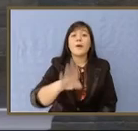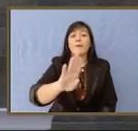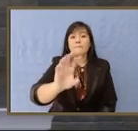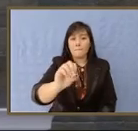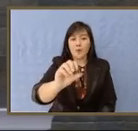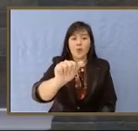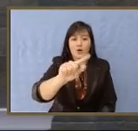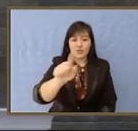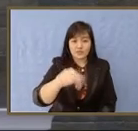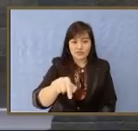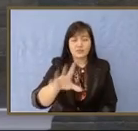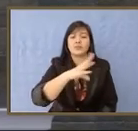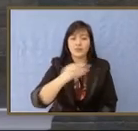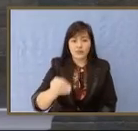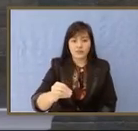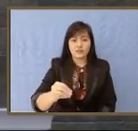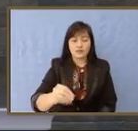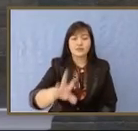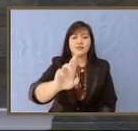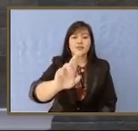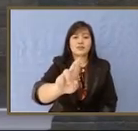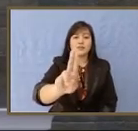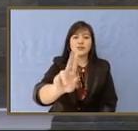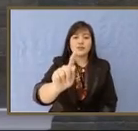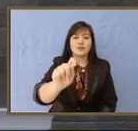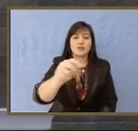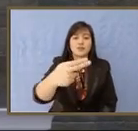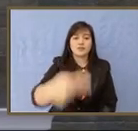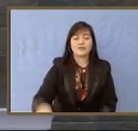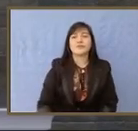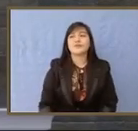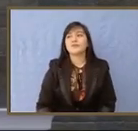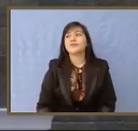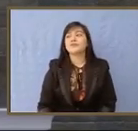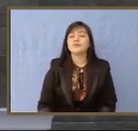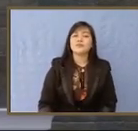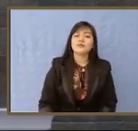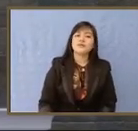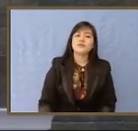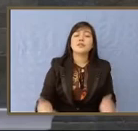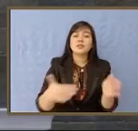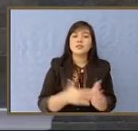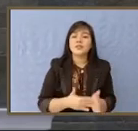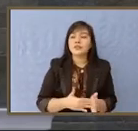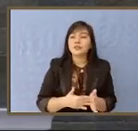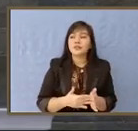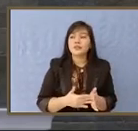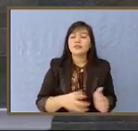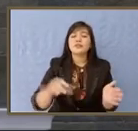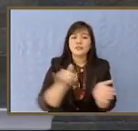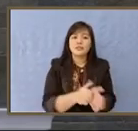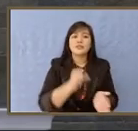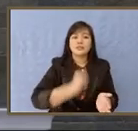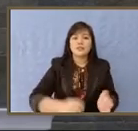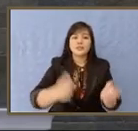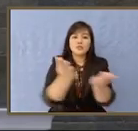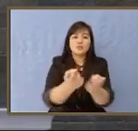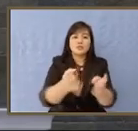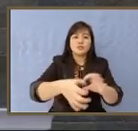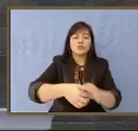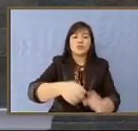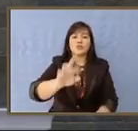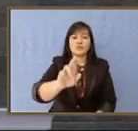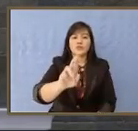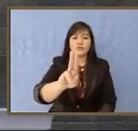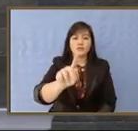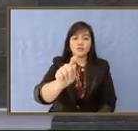ay meron pong may kinalaman sa mga pangyayari po sa Book of Ruth. Again, yan po ang Book of Ruth. Small